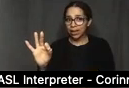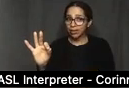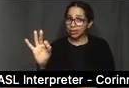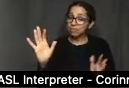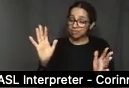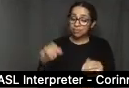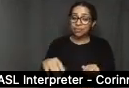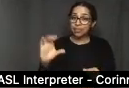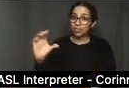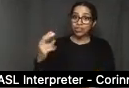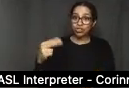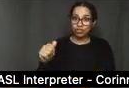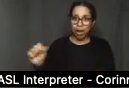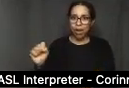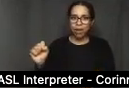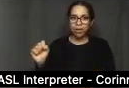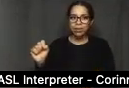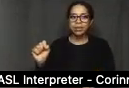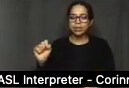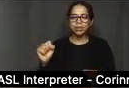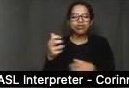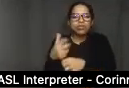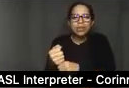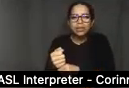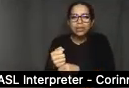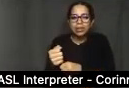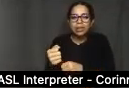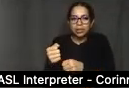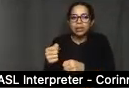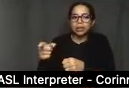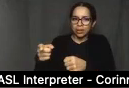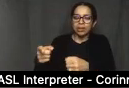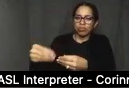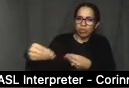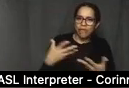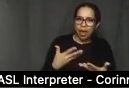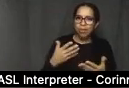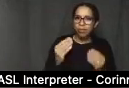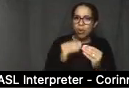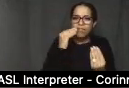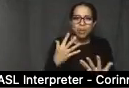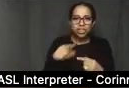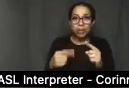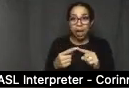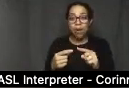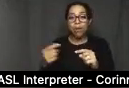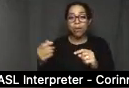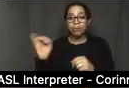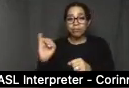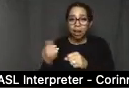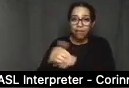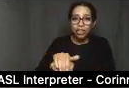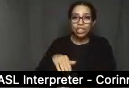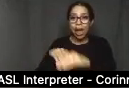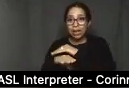trusted source of providing consistent and trendable information on issues like coverage, access, the